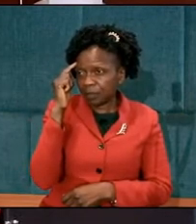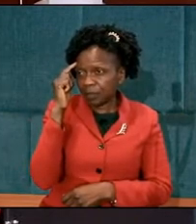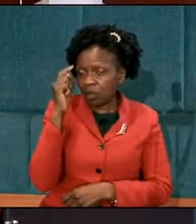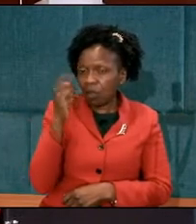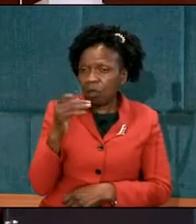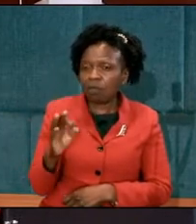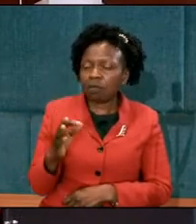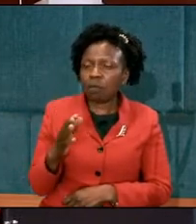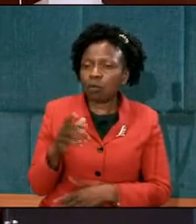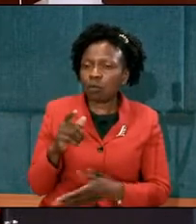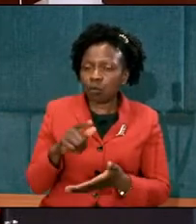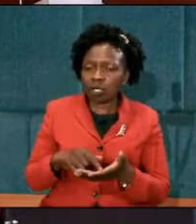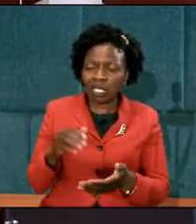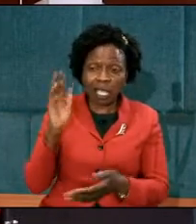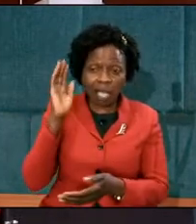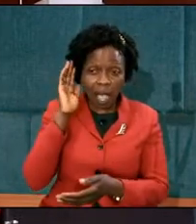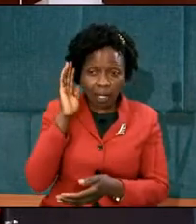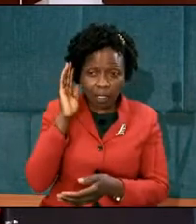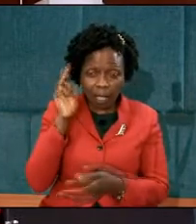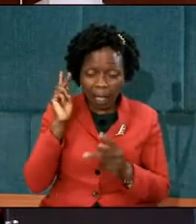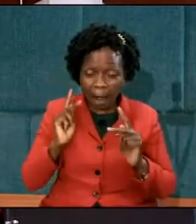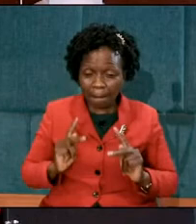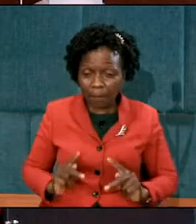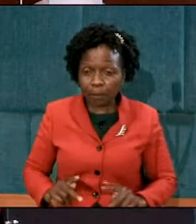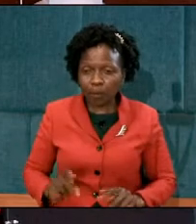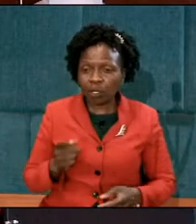of what they heard people say in church.